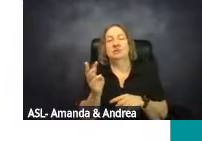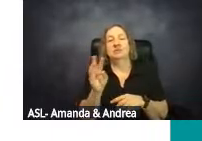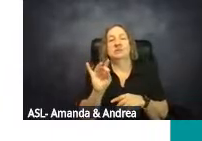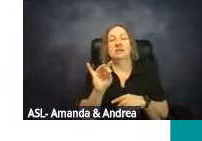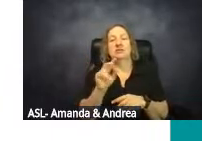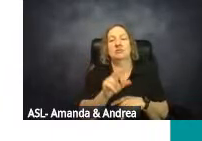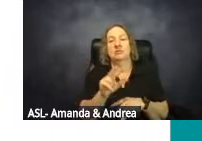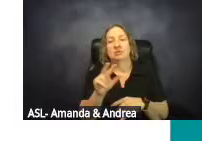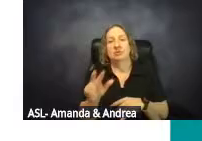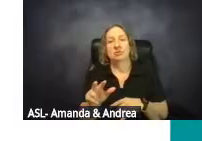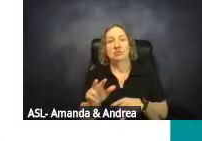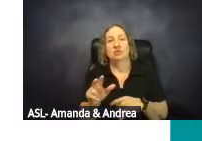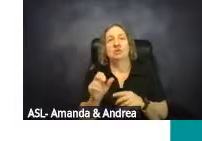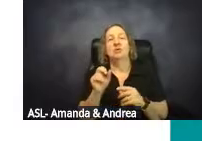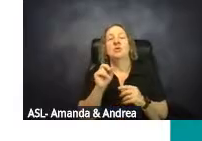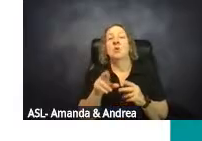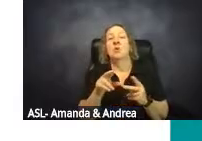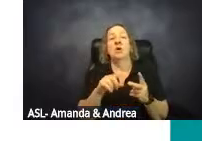669-900-6833 or